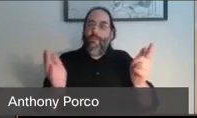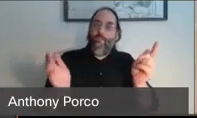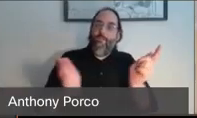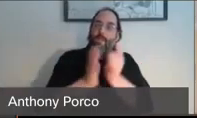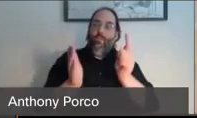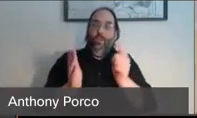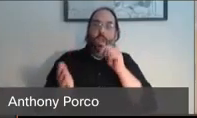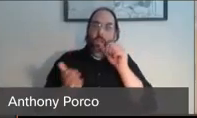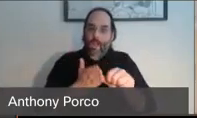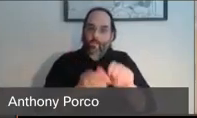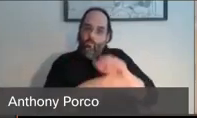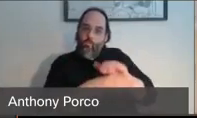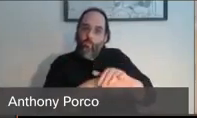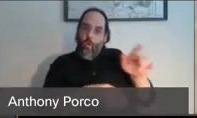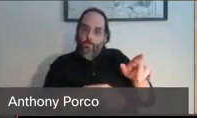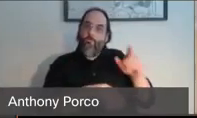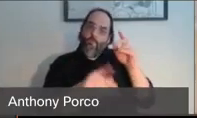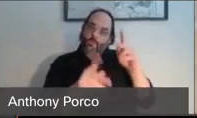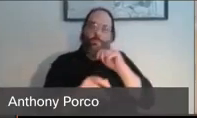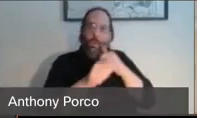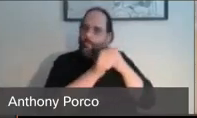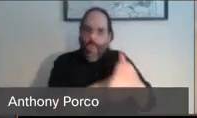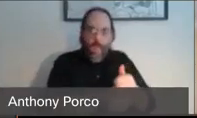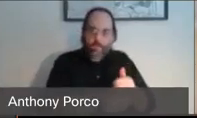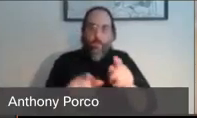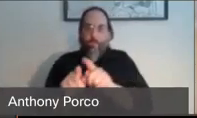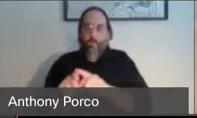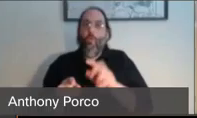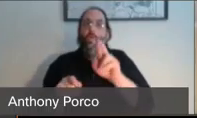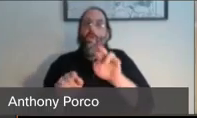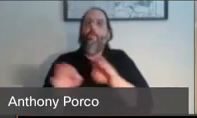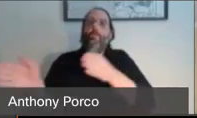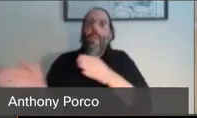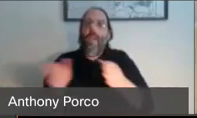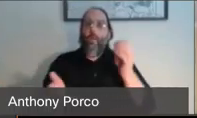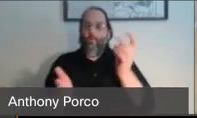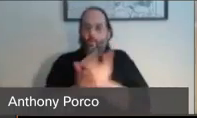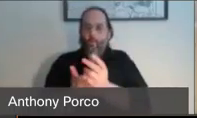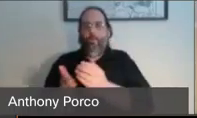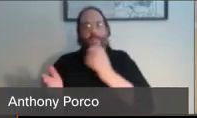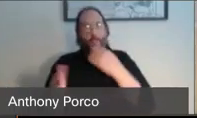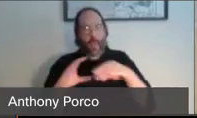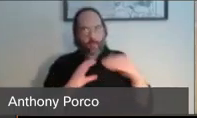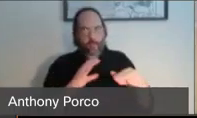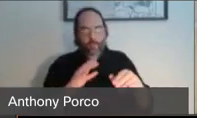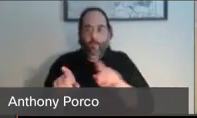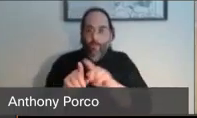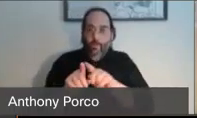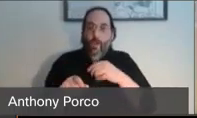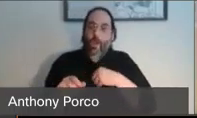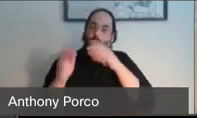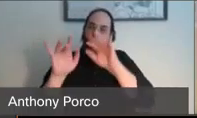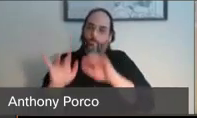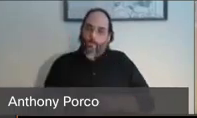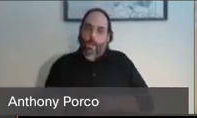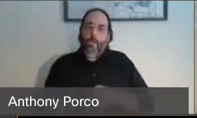whether or not they are clients, as well as reopening plan approval events. I also transcribe the weekly